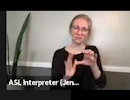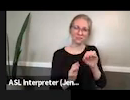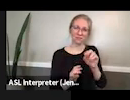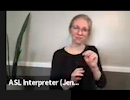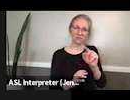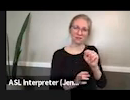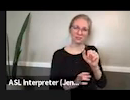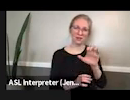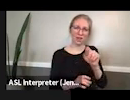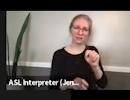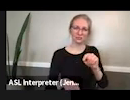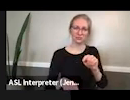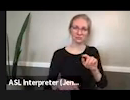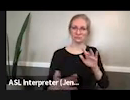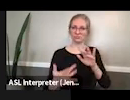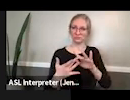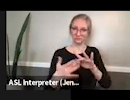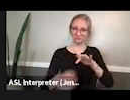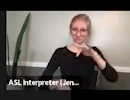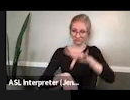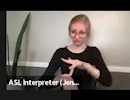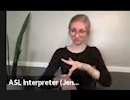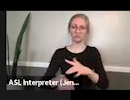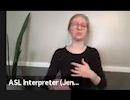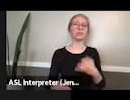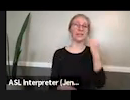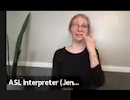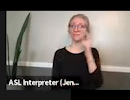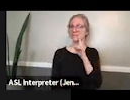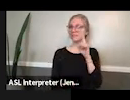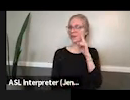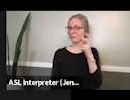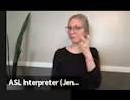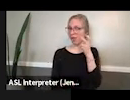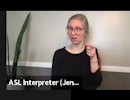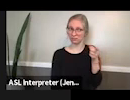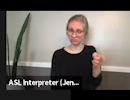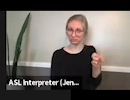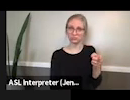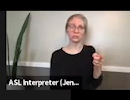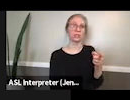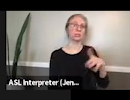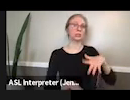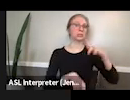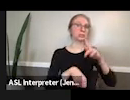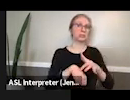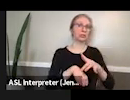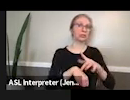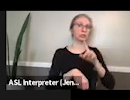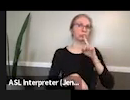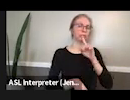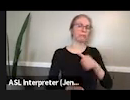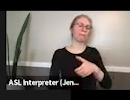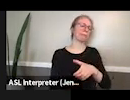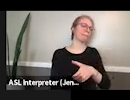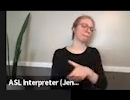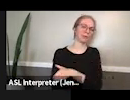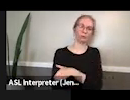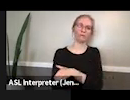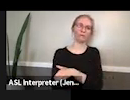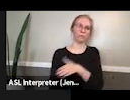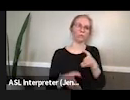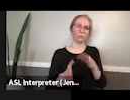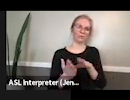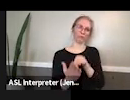And again, especially for kids with deafblindness, touch can be an incredibly powerful learning channel,